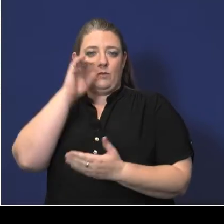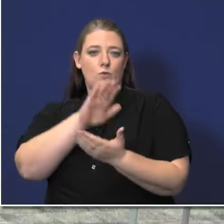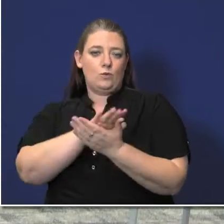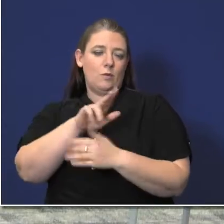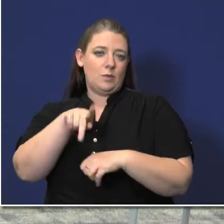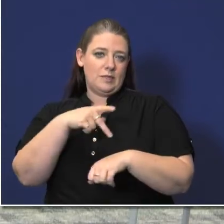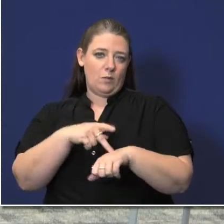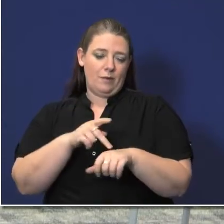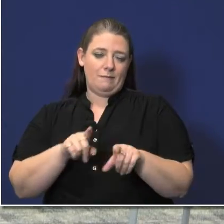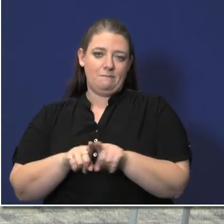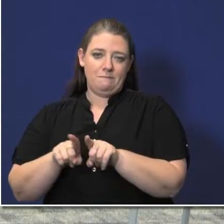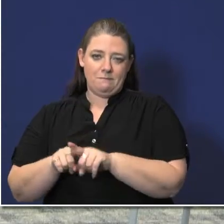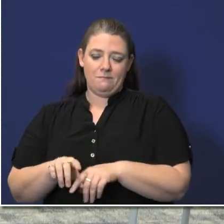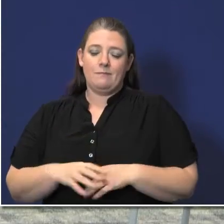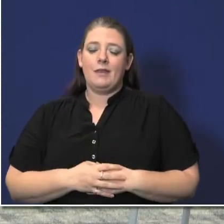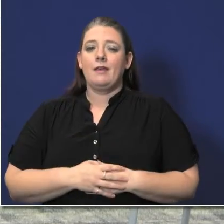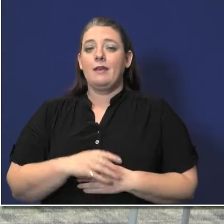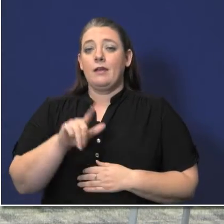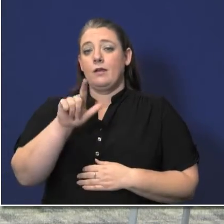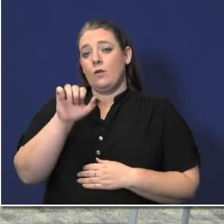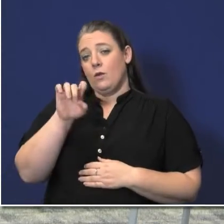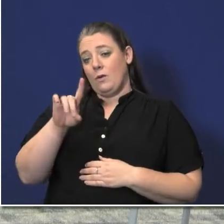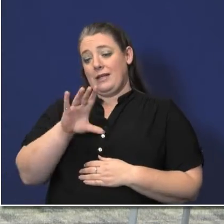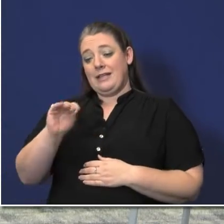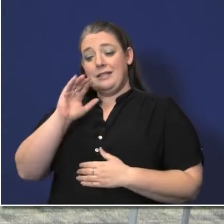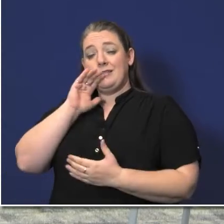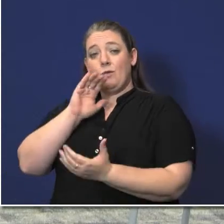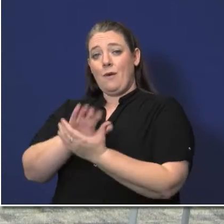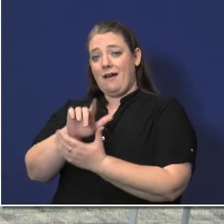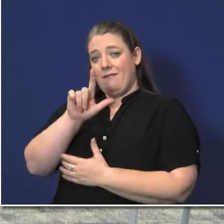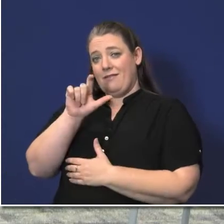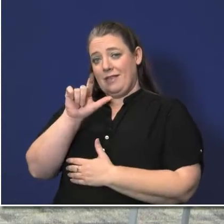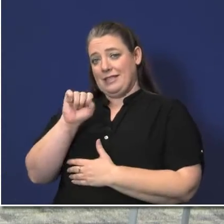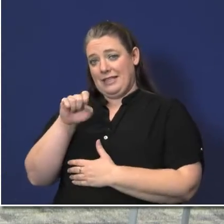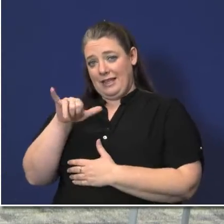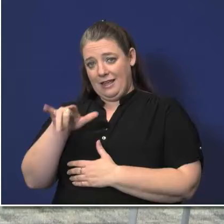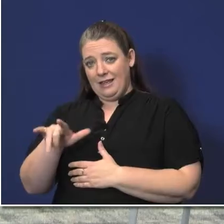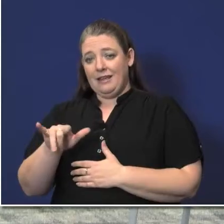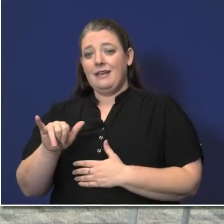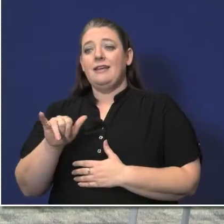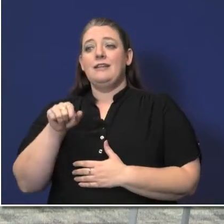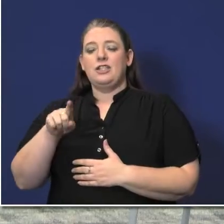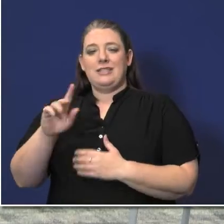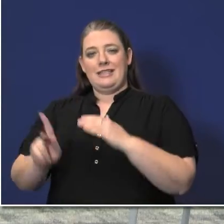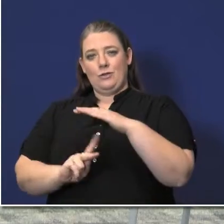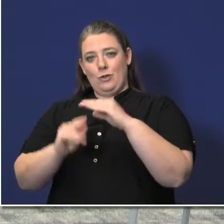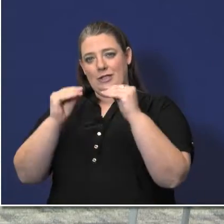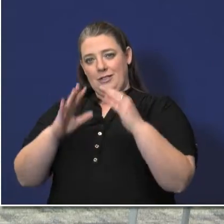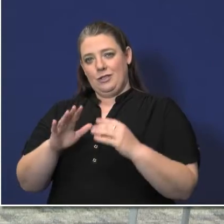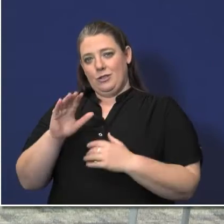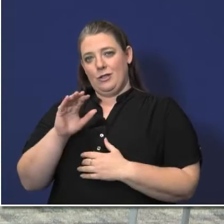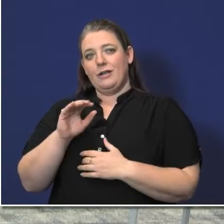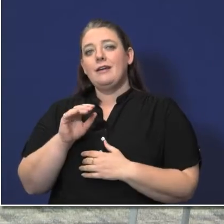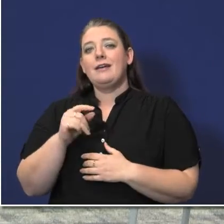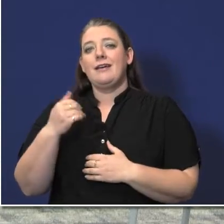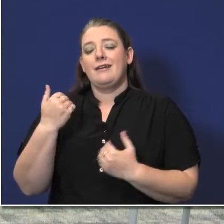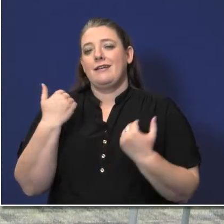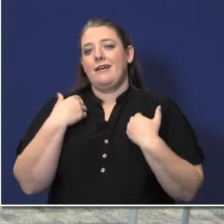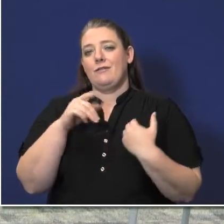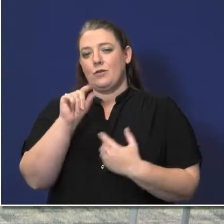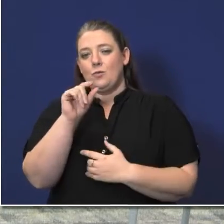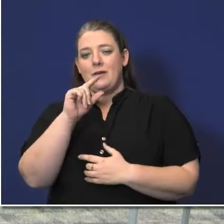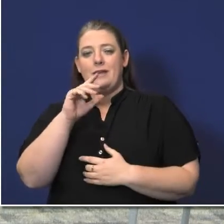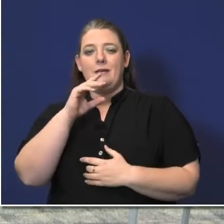Lloyd and his wife Leslie, who is a kindergarten teacher in Katy ISD, have an adorable 20-month-old Lori